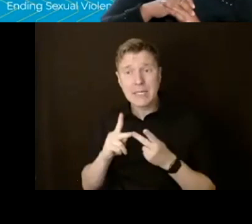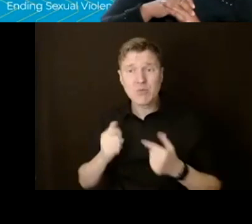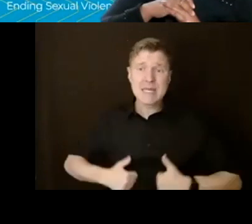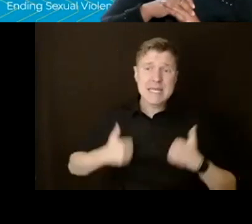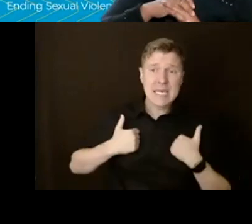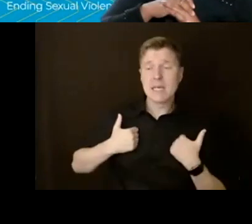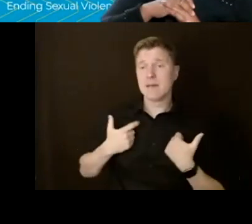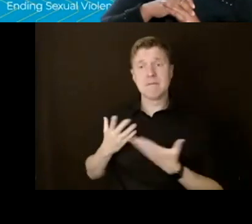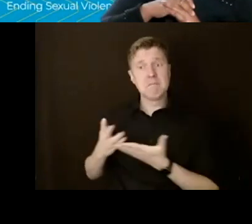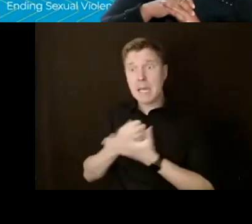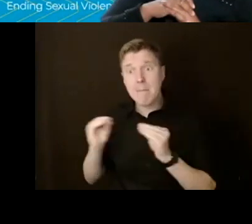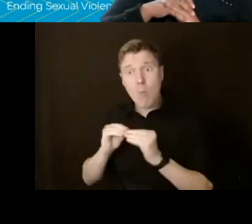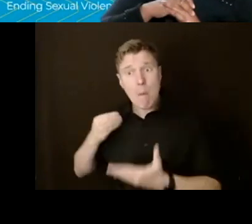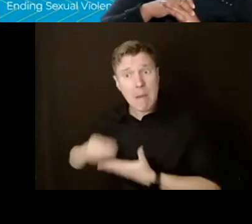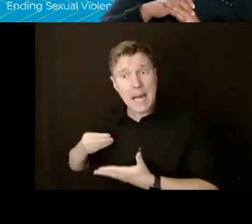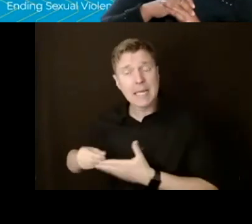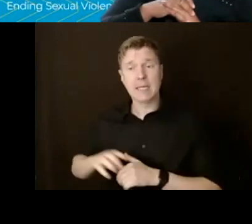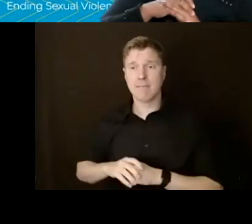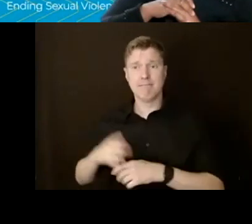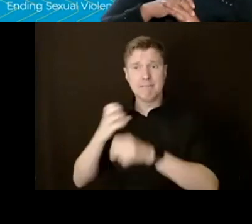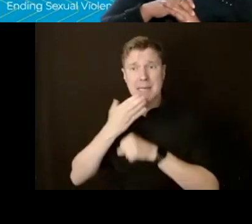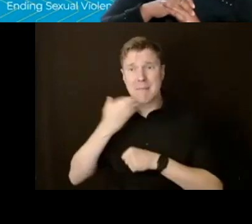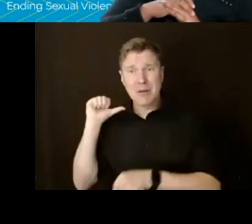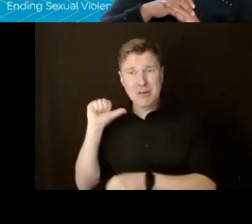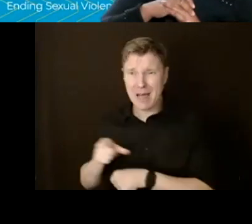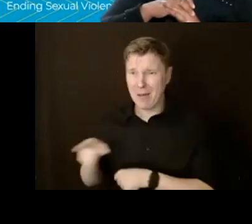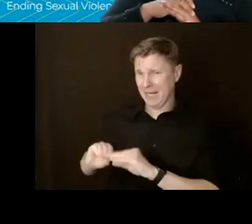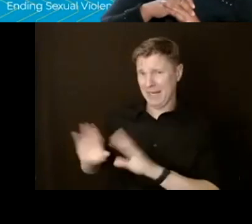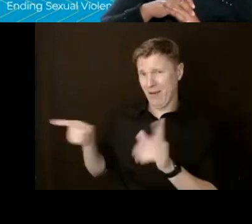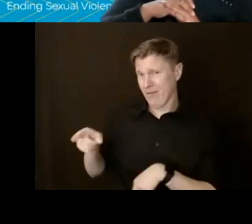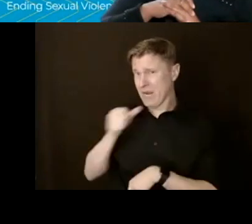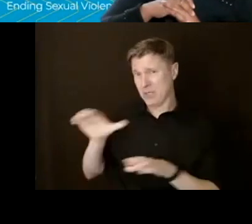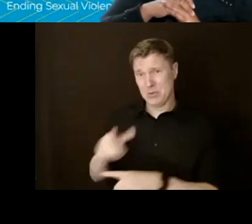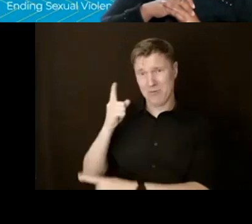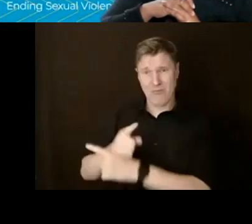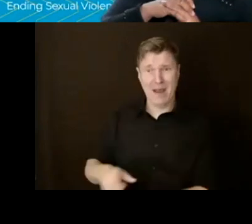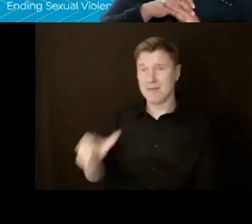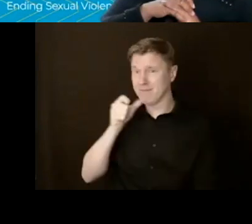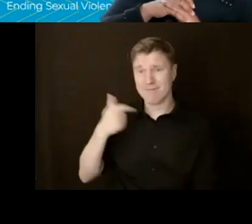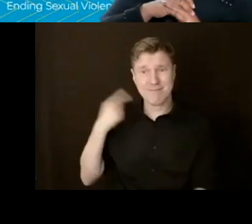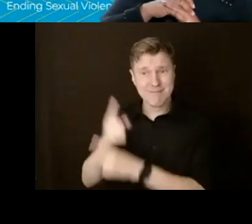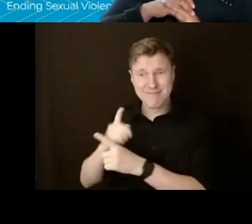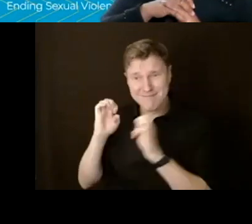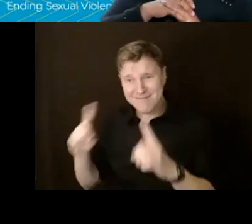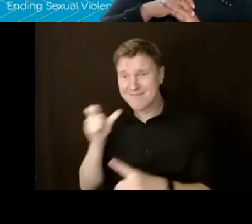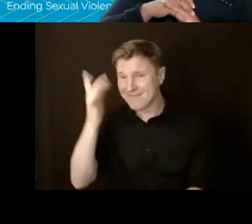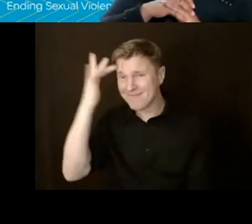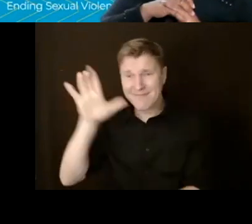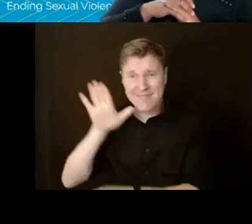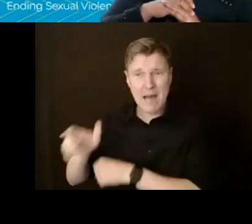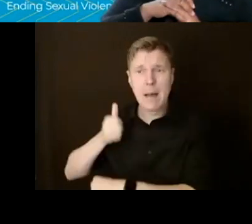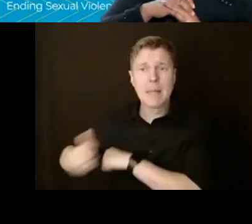they make so little anyway? They're clearly not doing what they needed to do, or they didn't get the right education, or they weren't smart enough. Blame